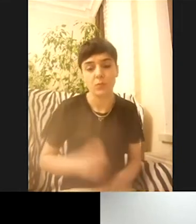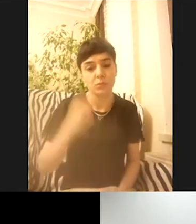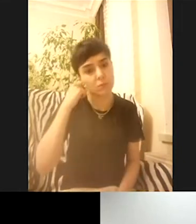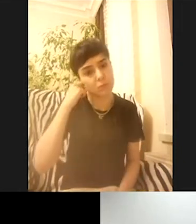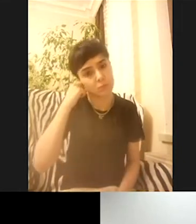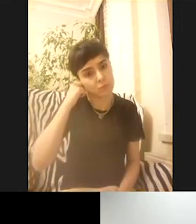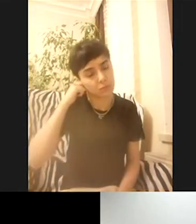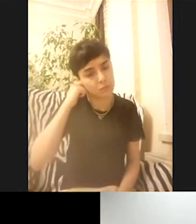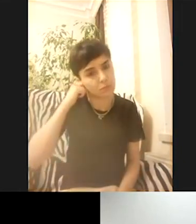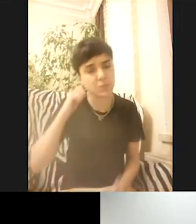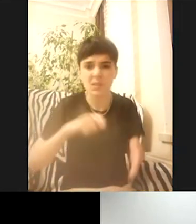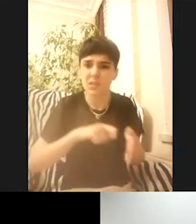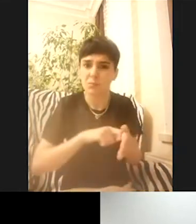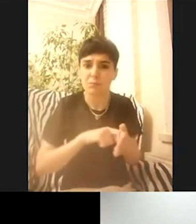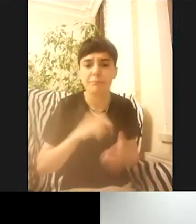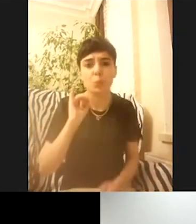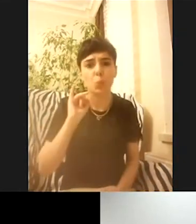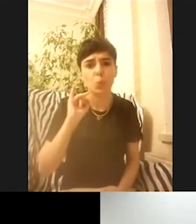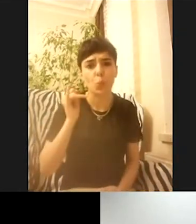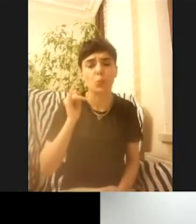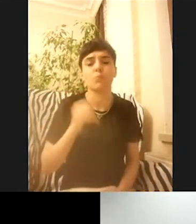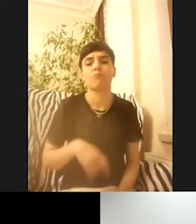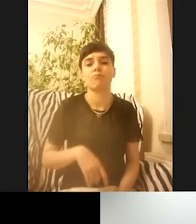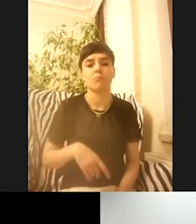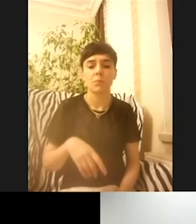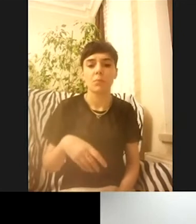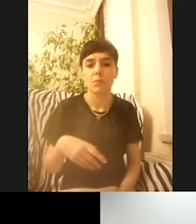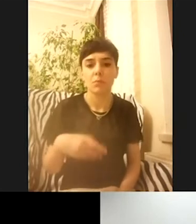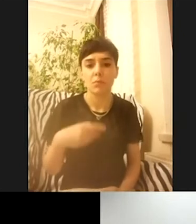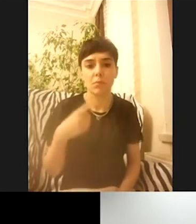what do we have on gay marriage? What do we have on these all legal